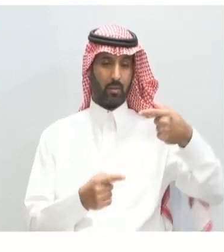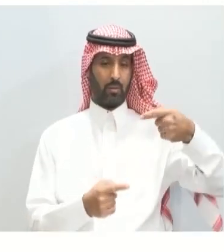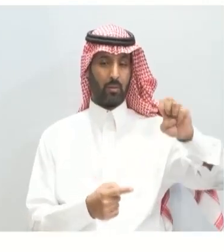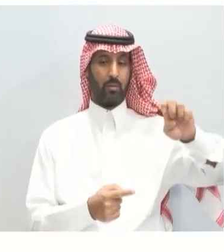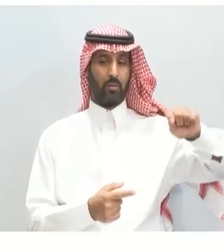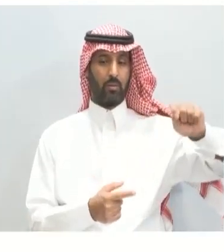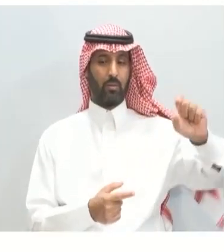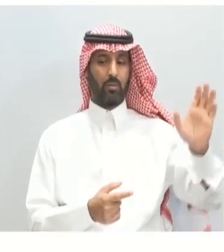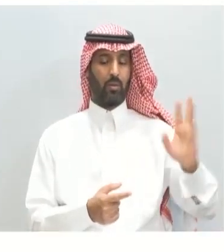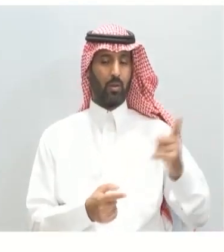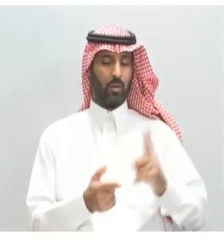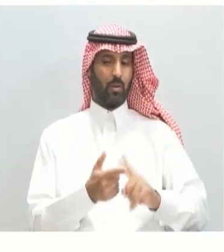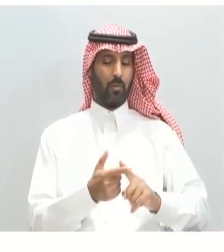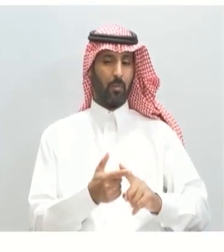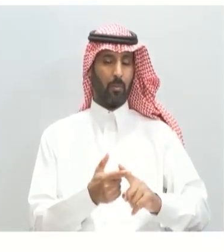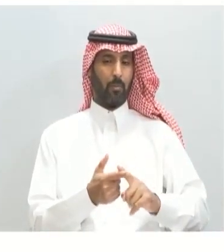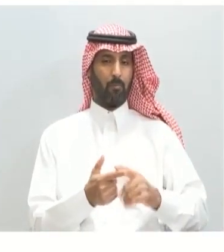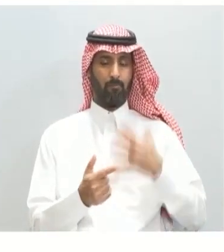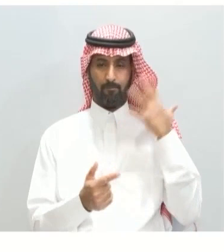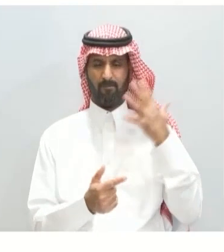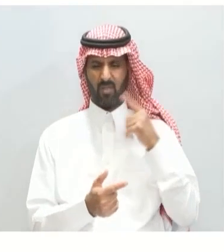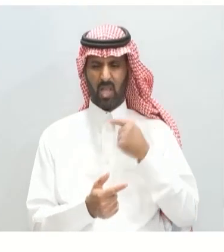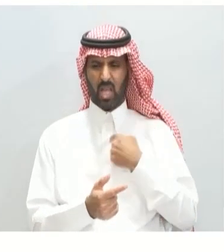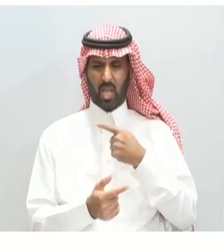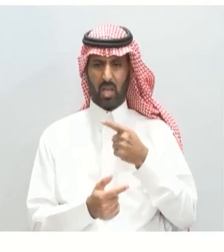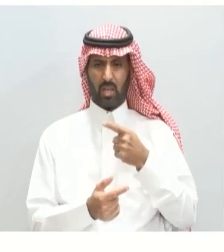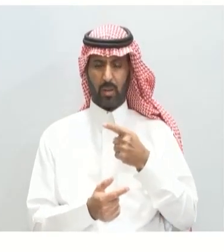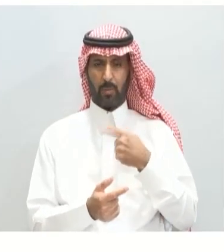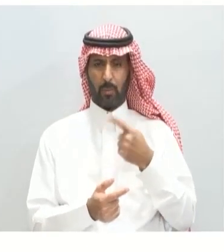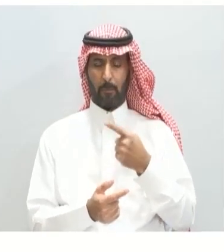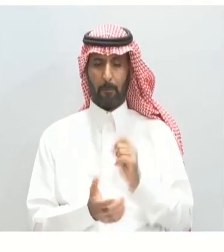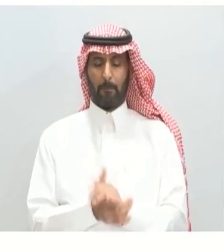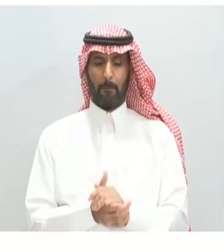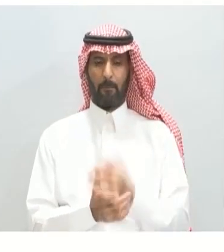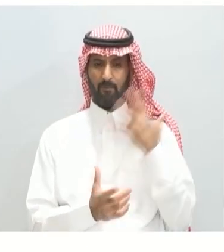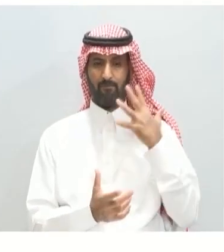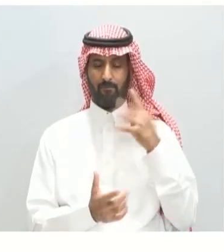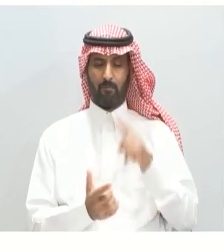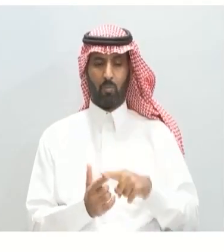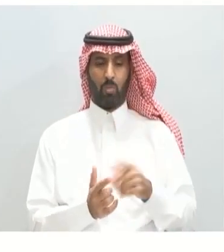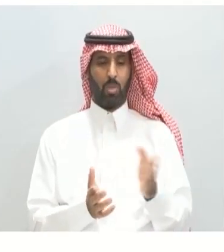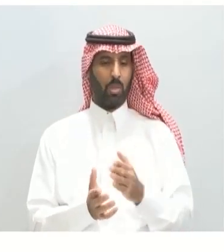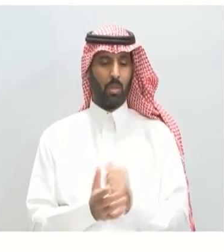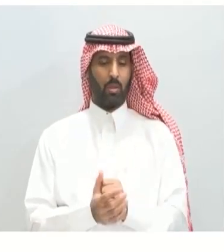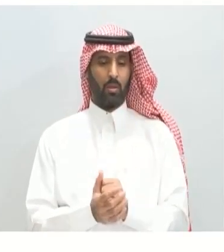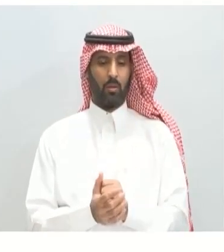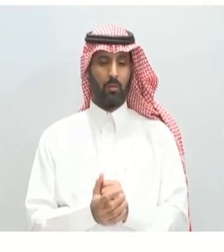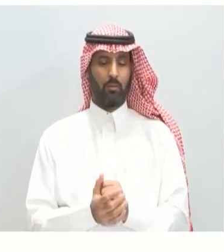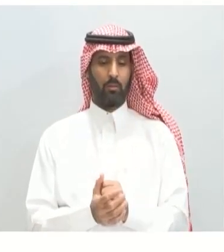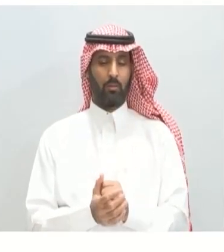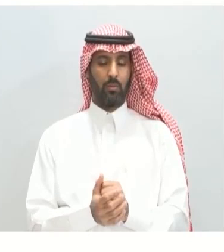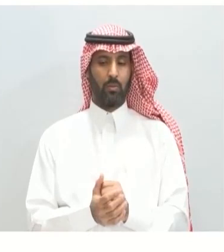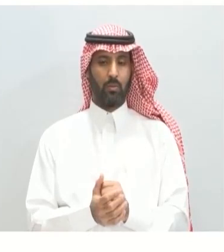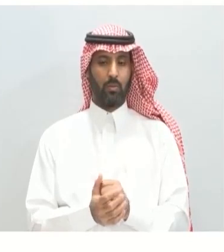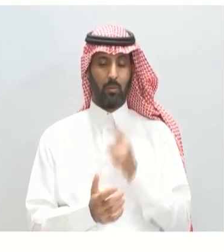participle, of course. I got frustrated. Try to continue. Very good, but I've chosen here